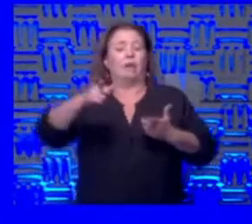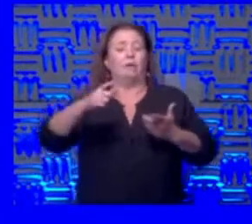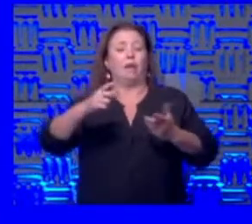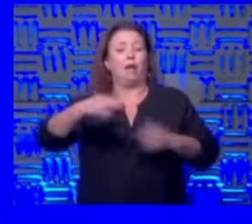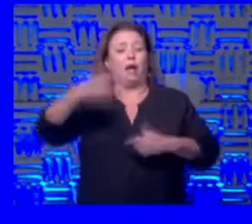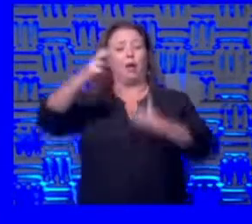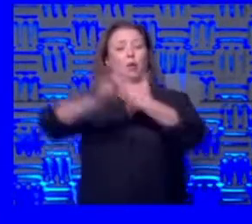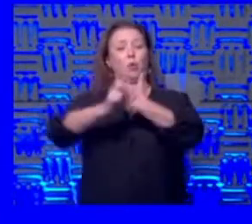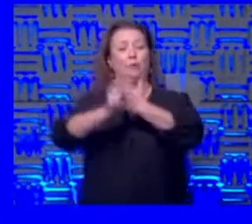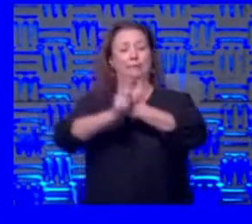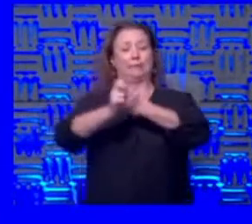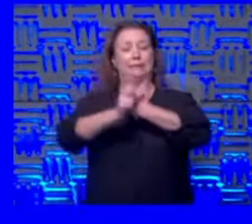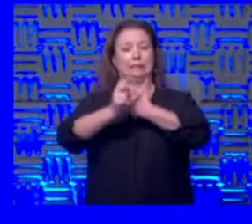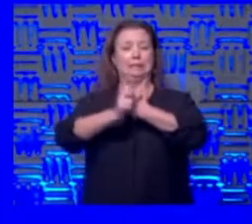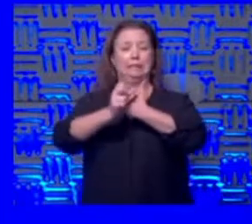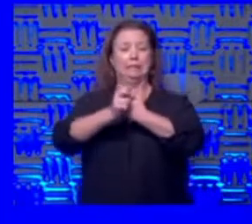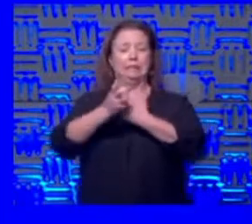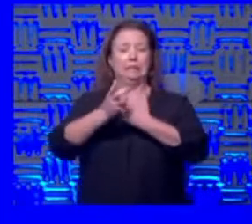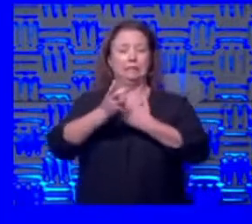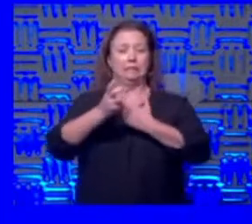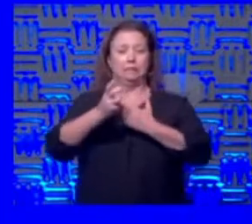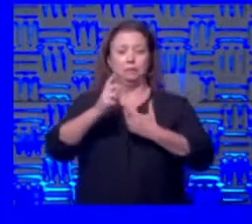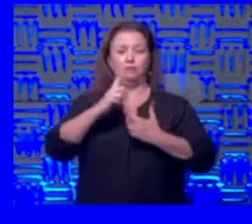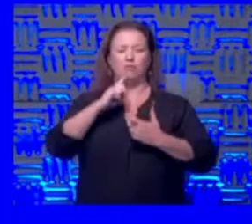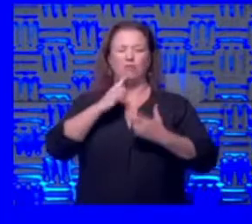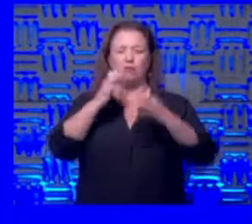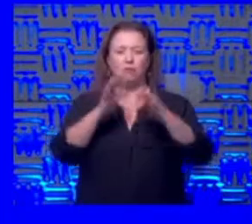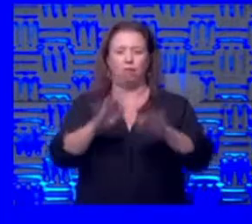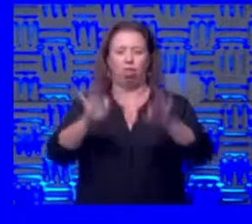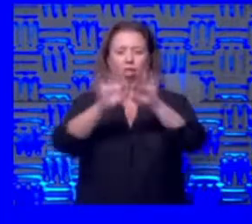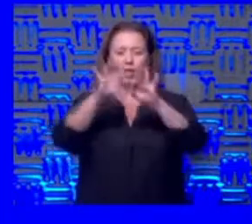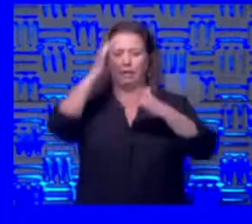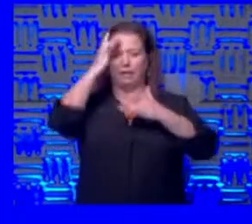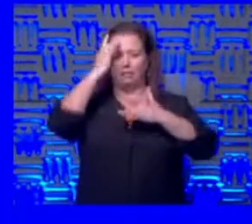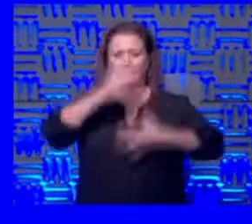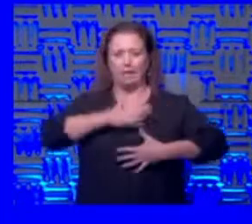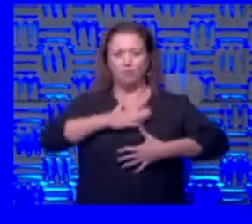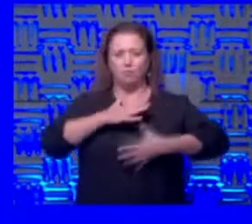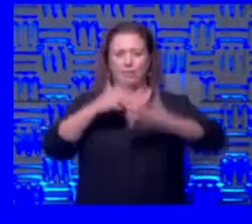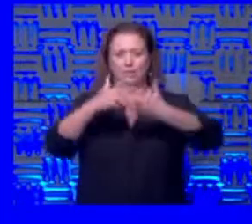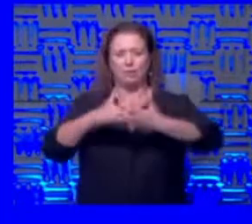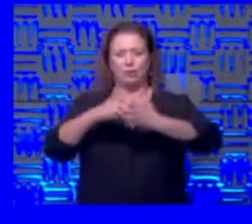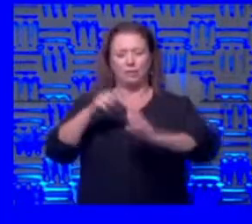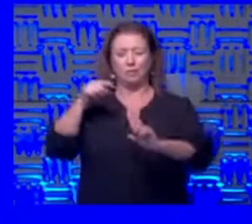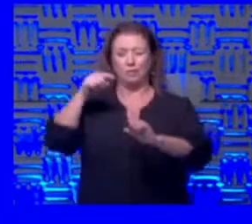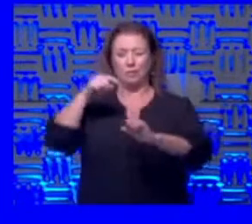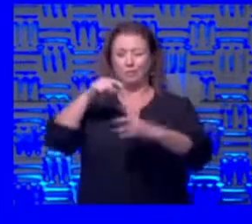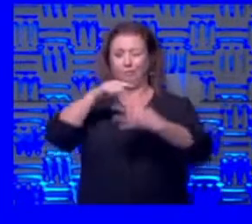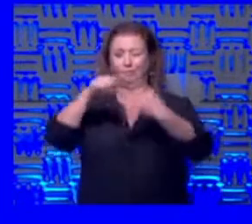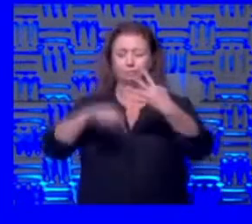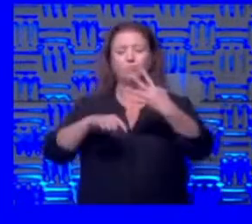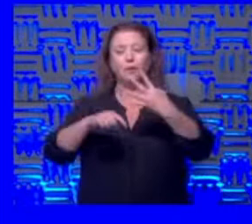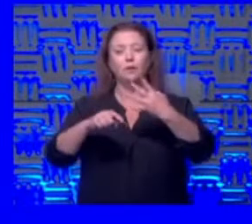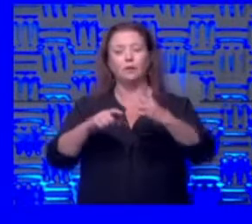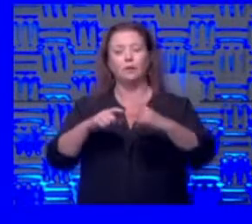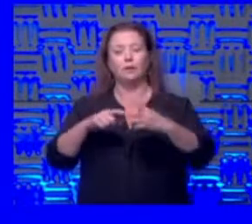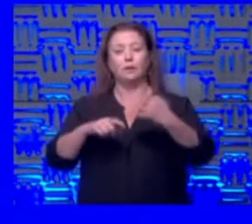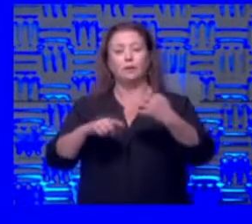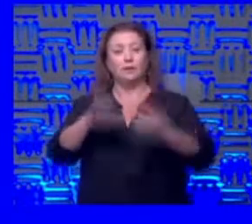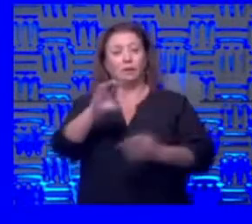higher risk of getting to critical illness and the ventilator as well. So those are the main ones.